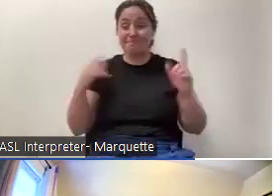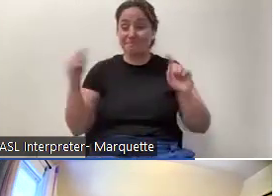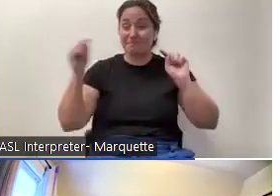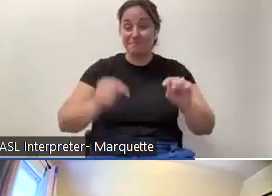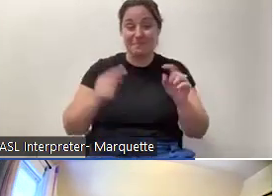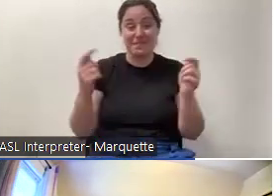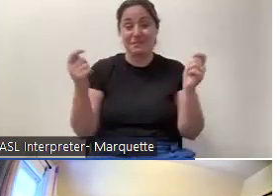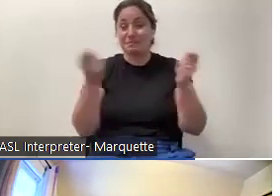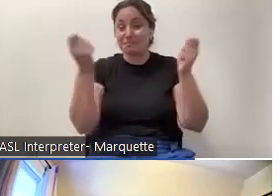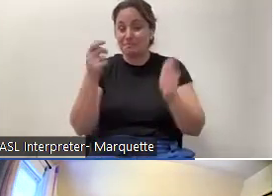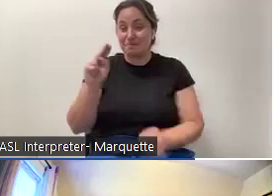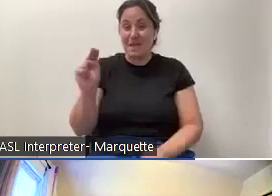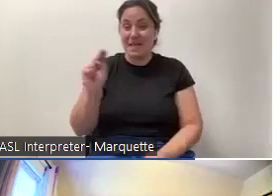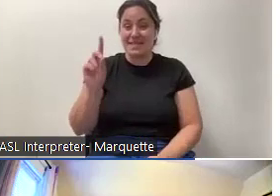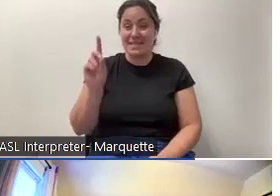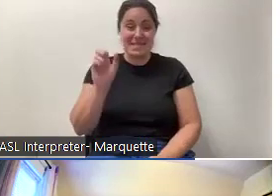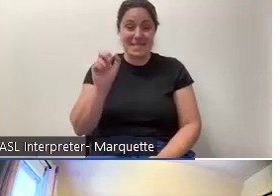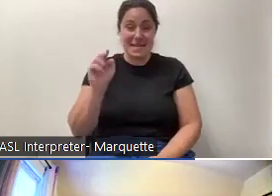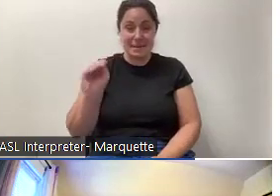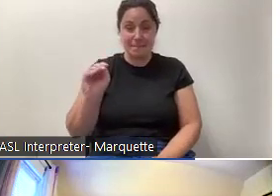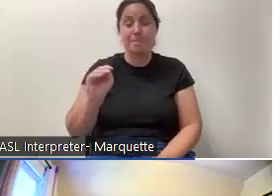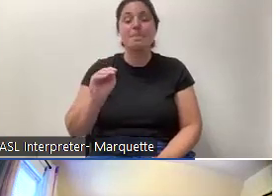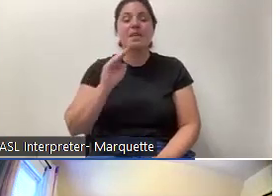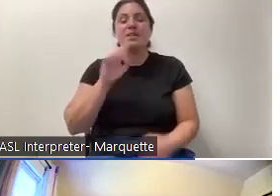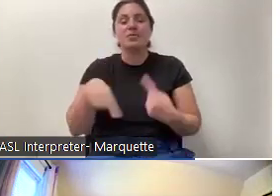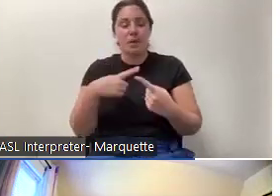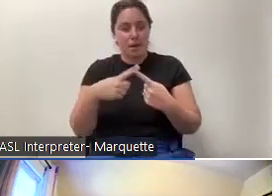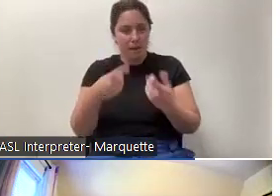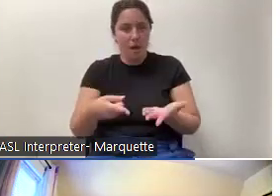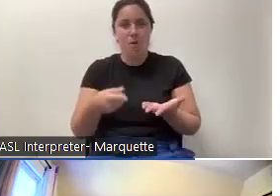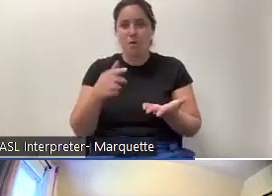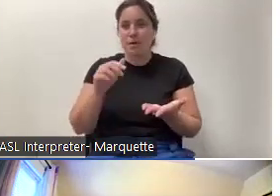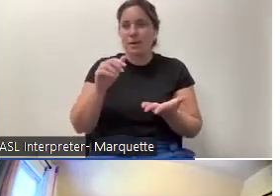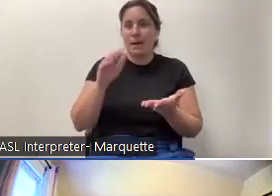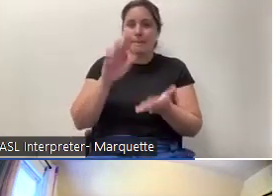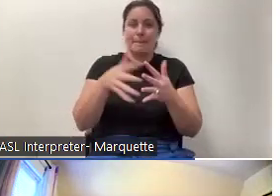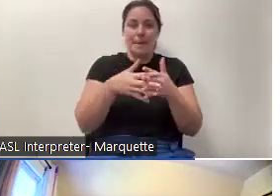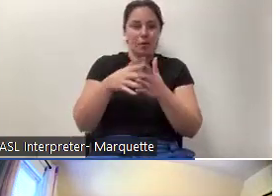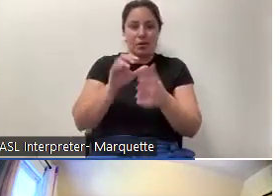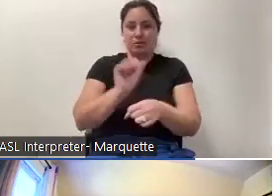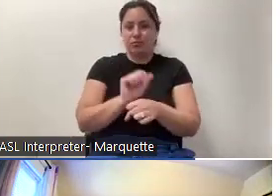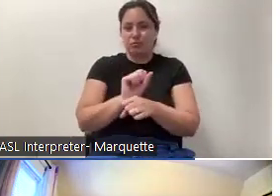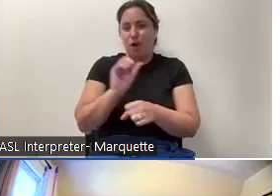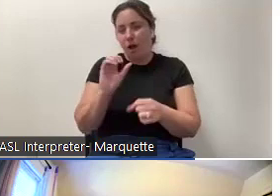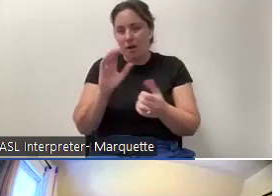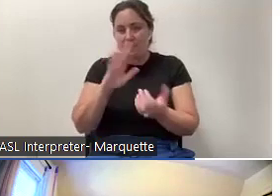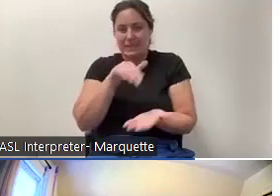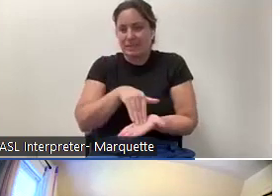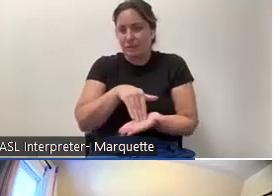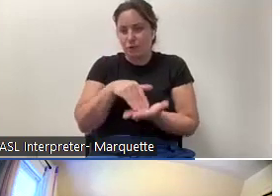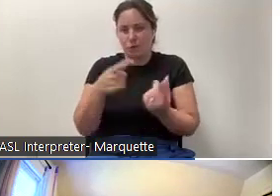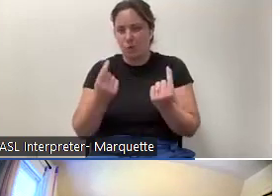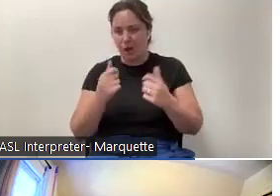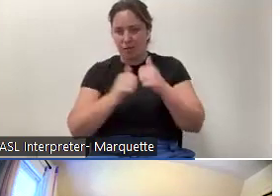NDEAM and really talk about the structure of the American Job Centers. The American Job Centers